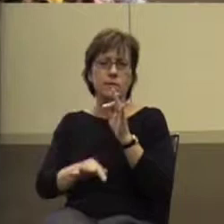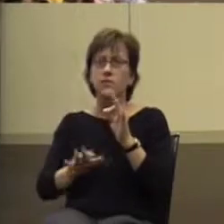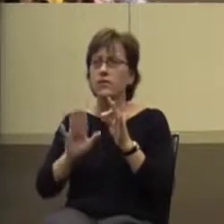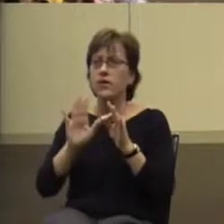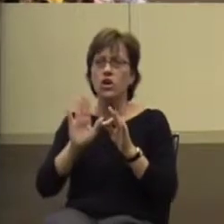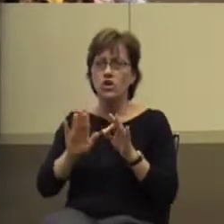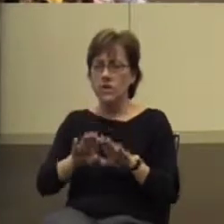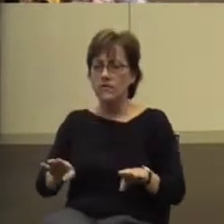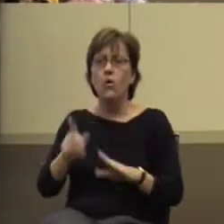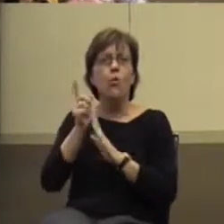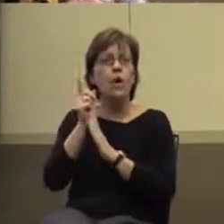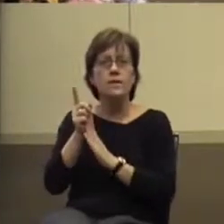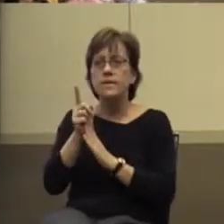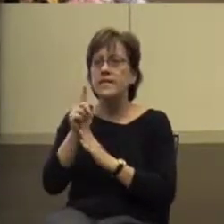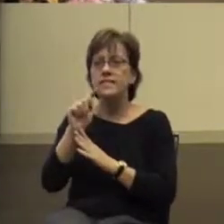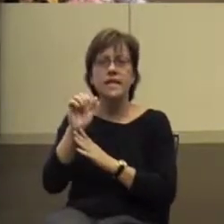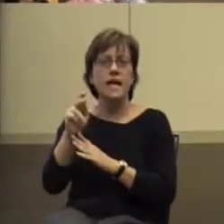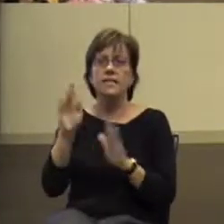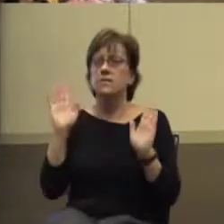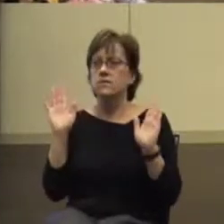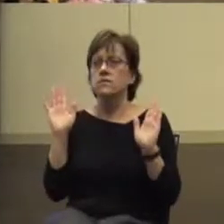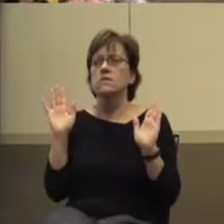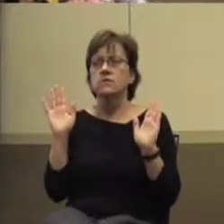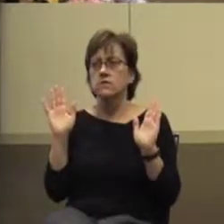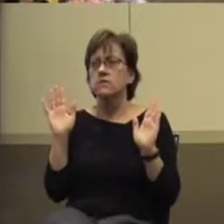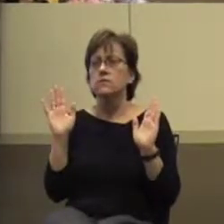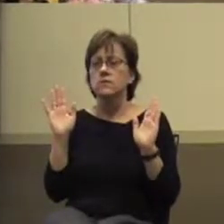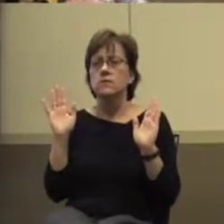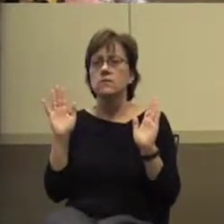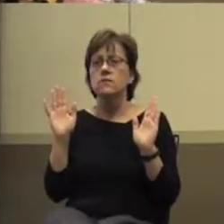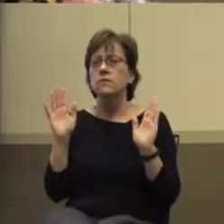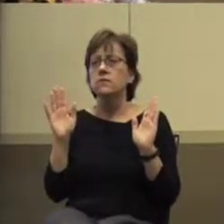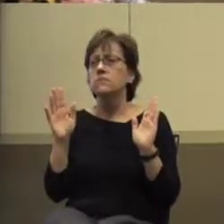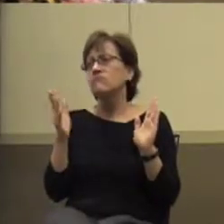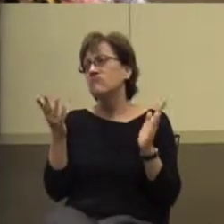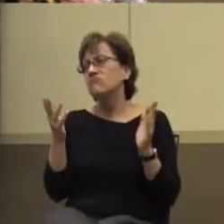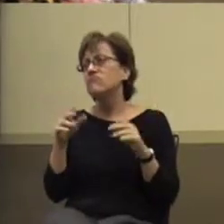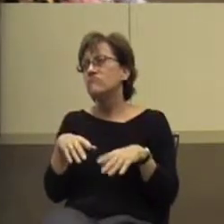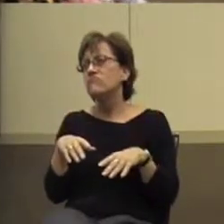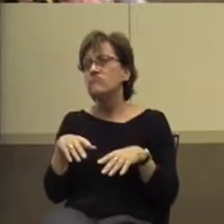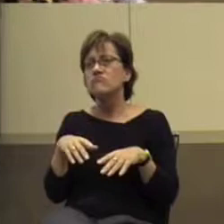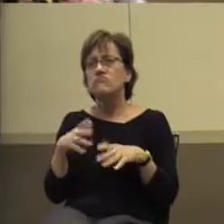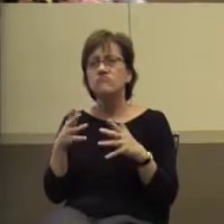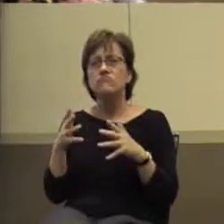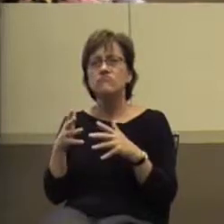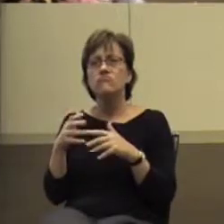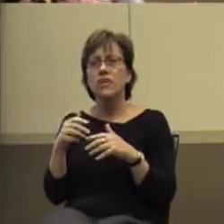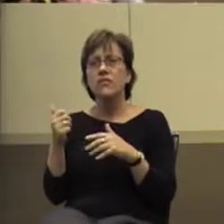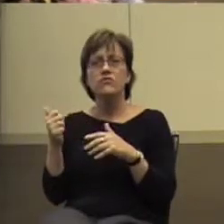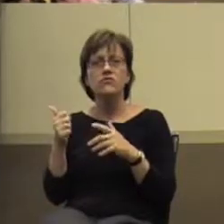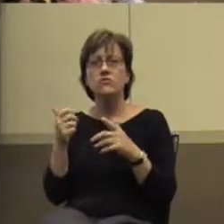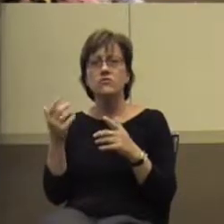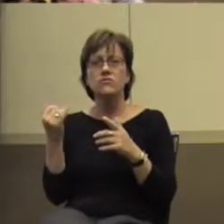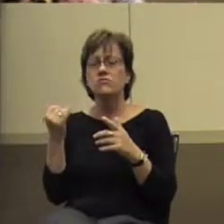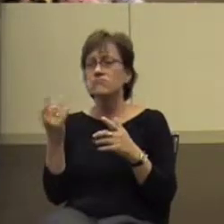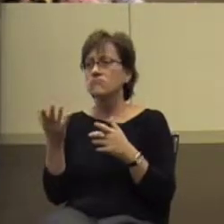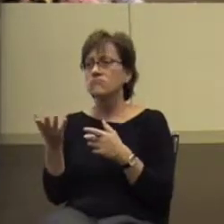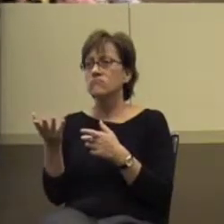just even a 1-minute task, but yeah. Okay. Any others? Or those are big ones?